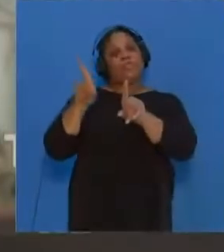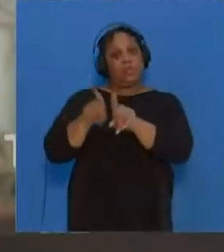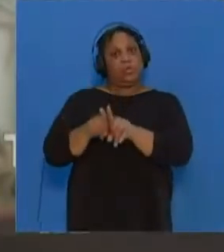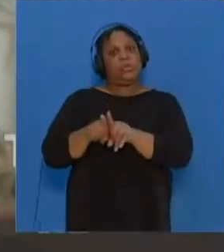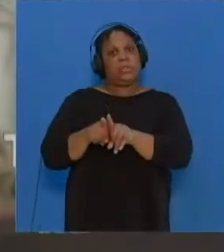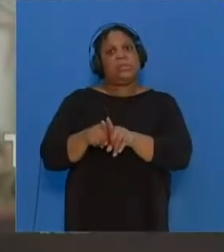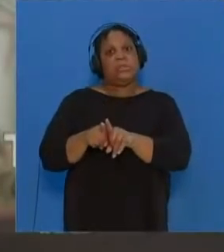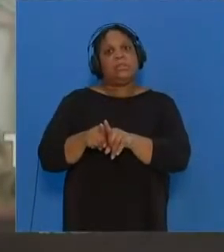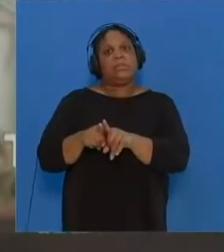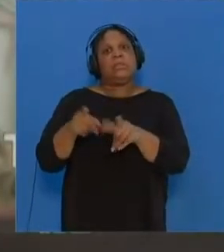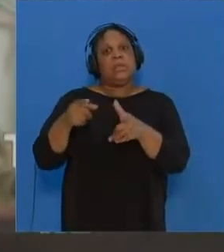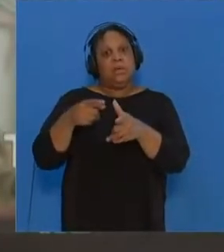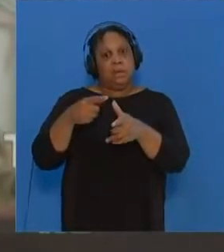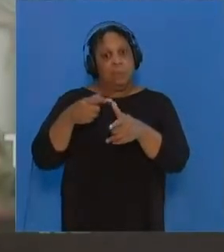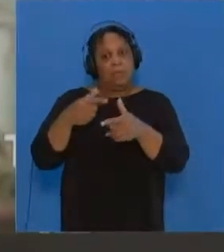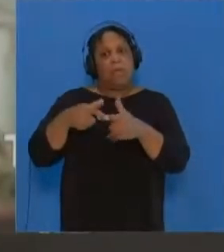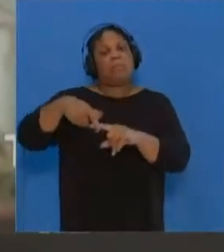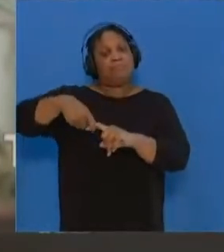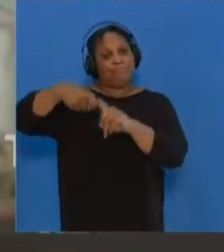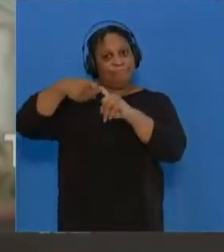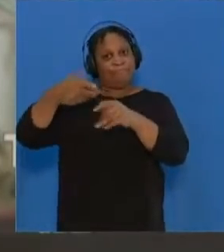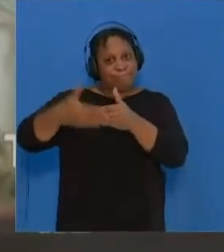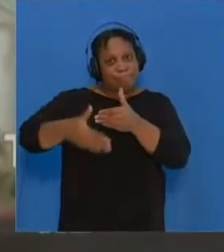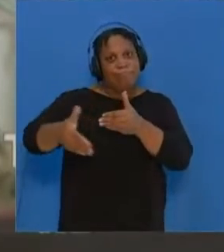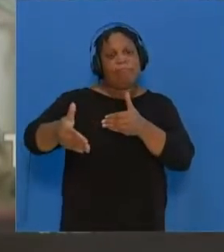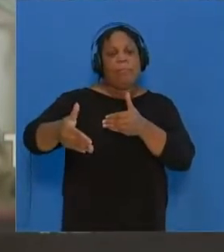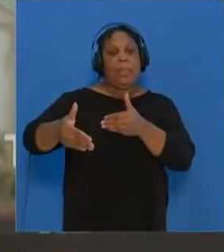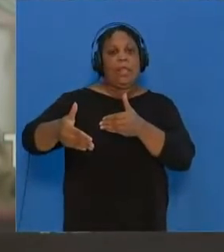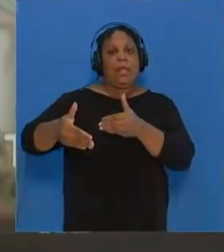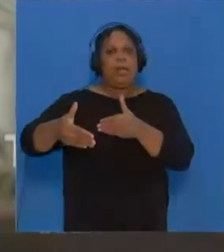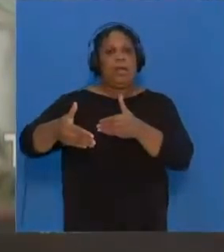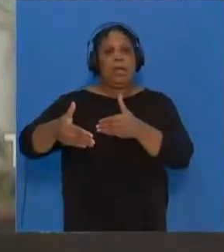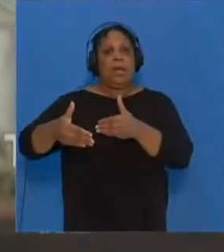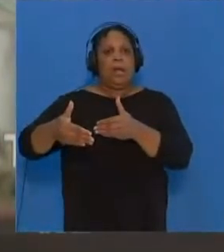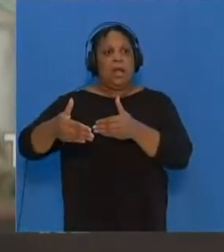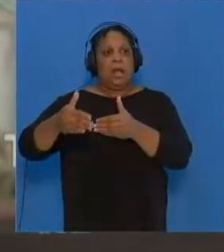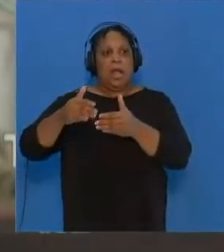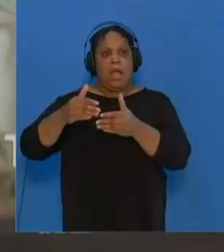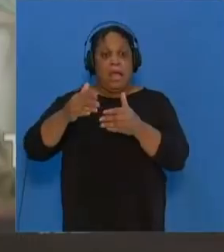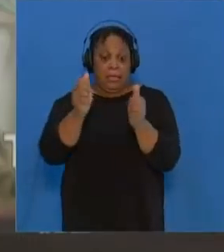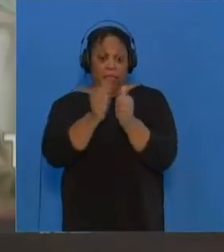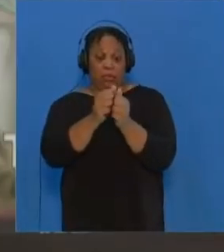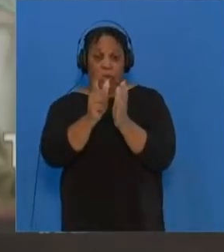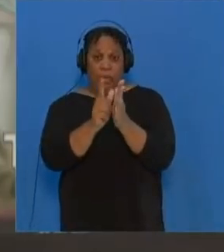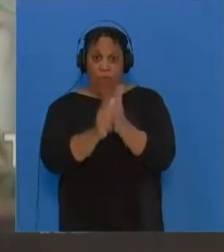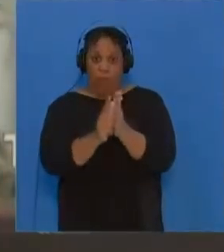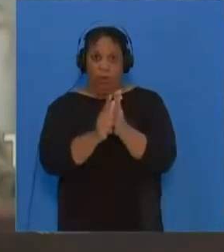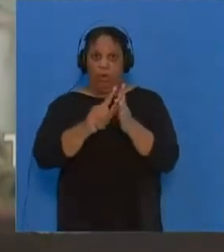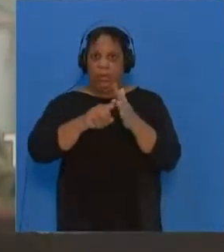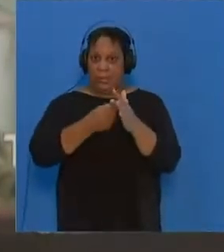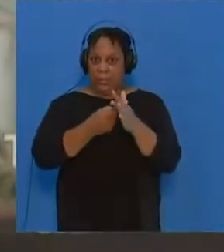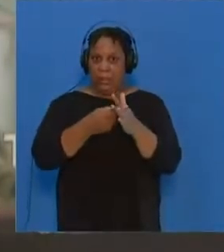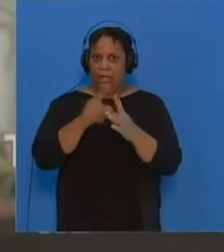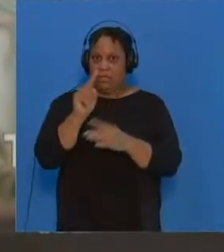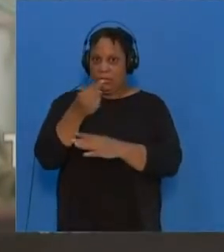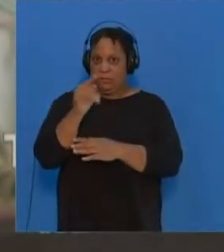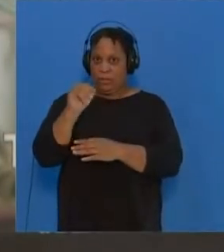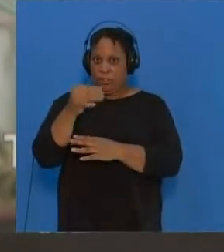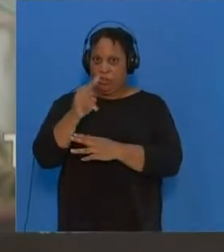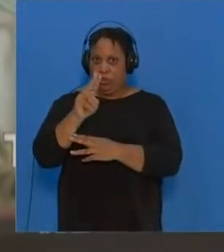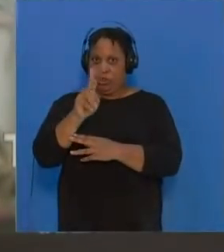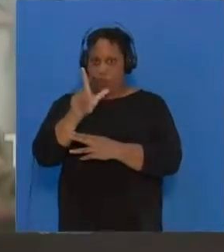is going to be suspended, and that suspension, as per the law, can take effect on the 1st of